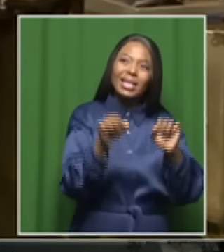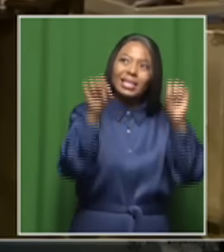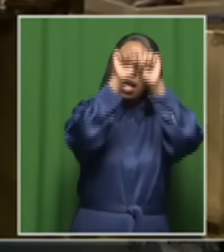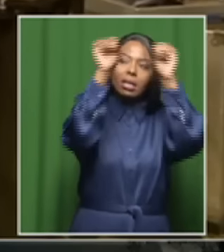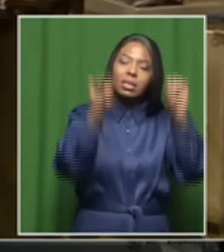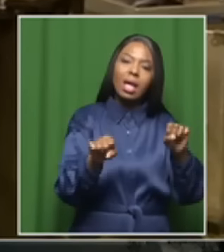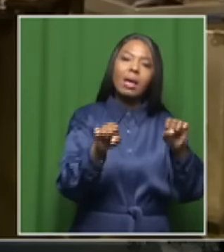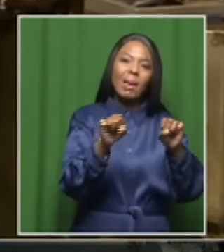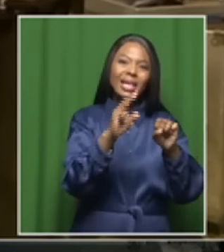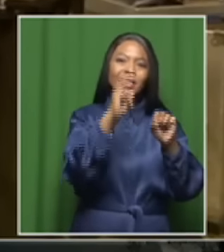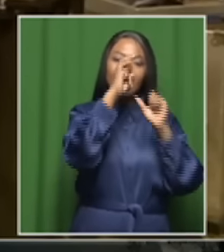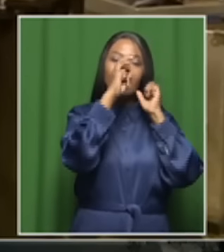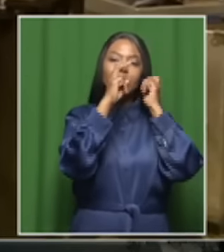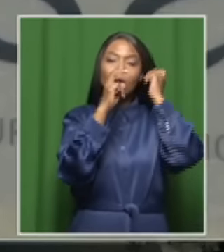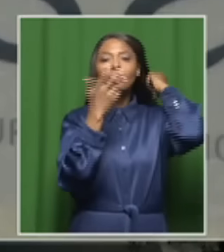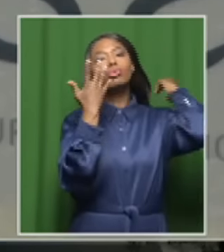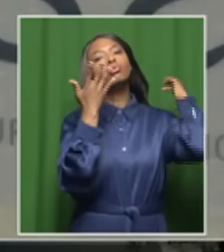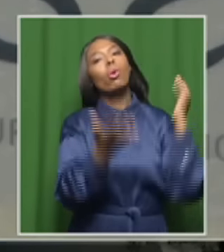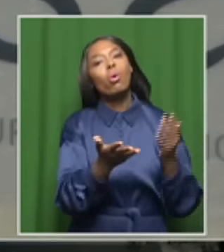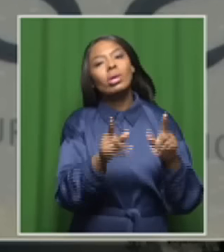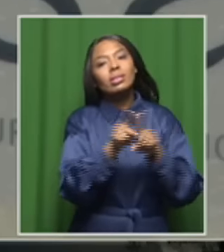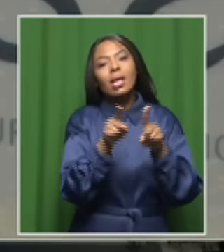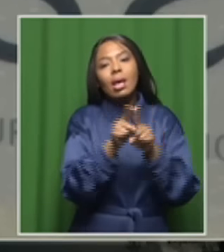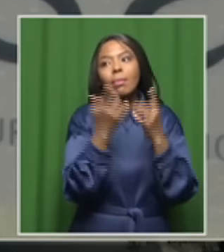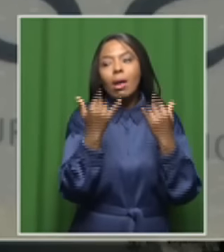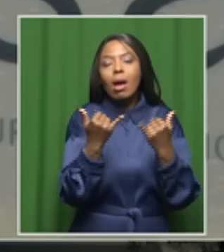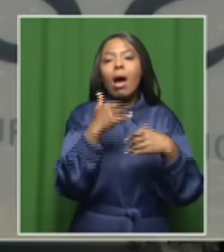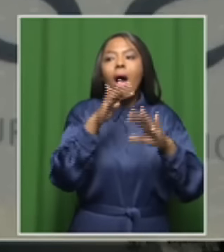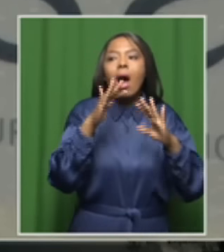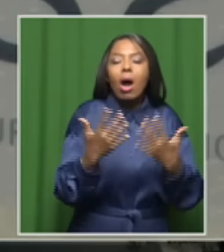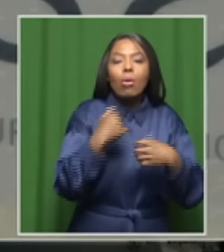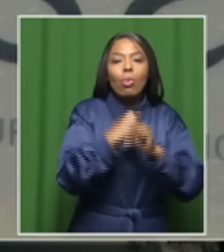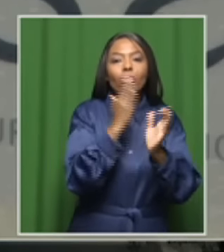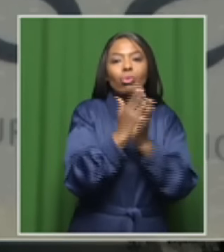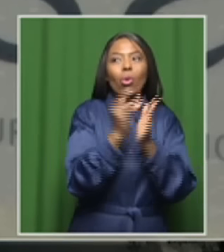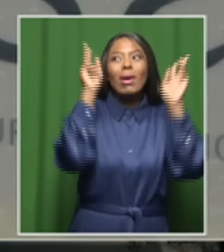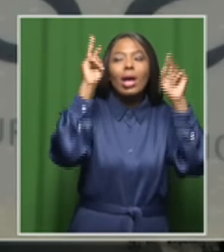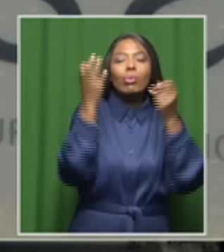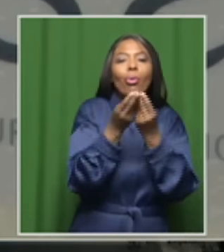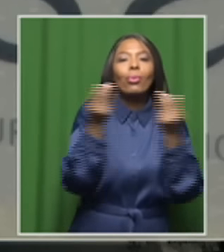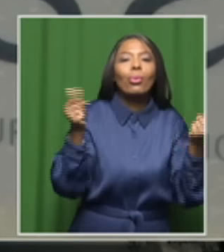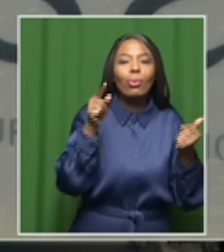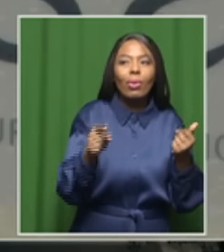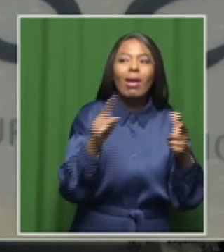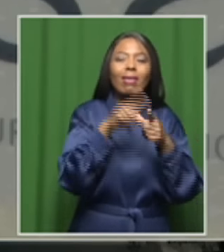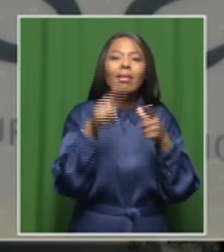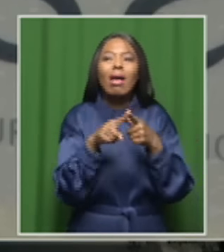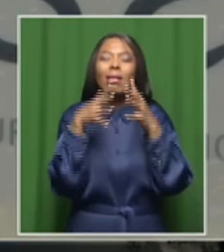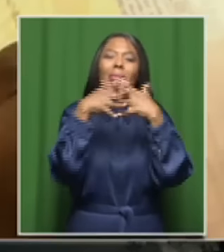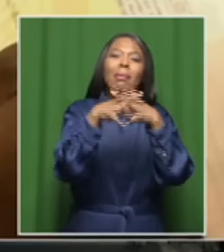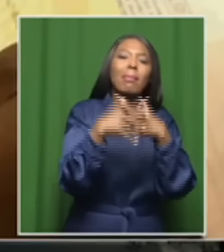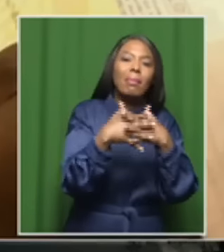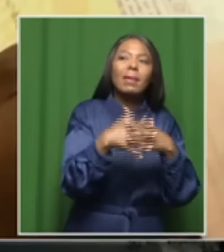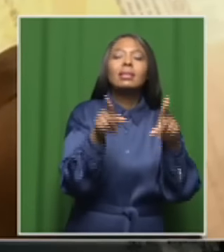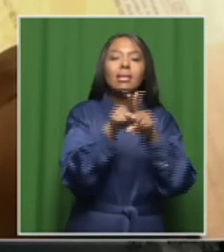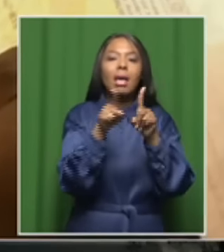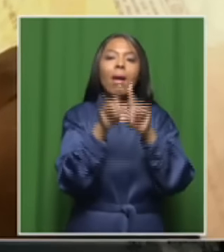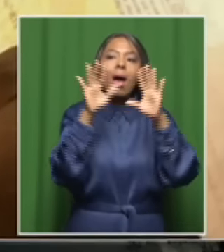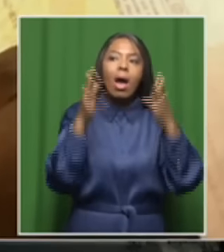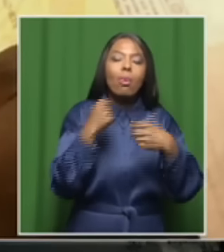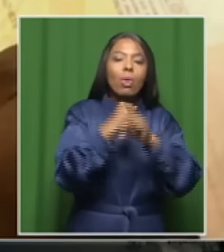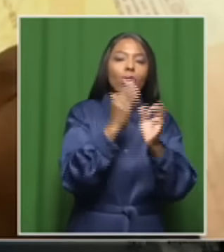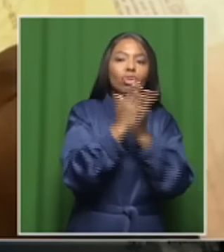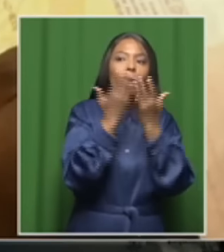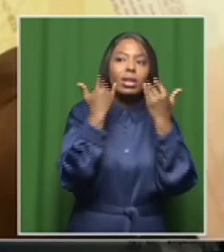unachievable verifications or conditions are meant to achieve, other than combating fraud, which we all